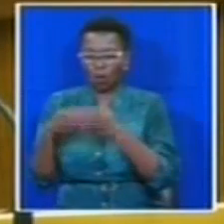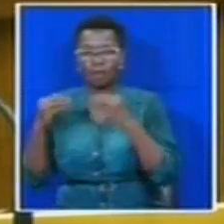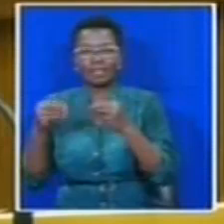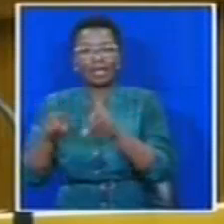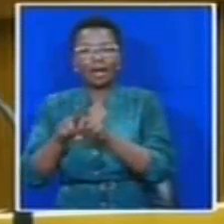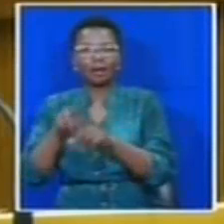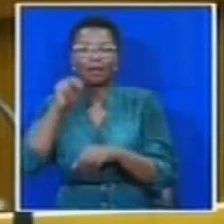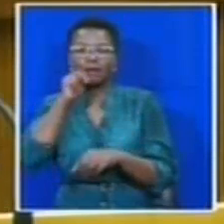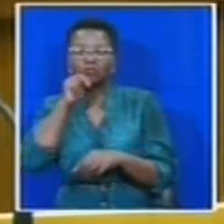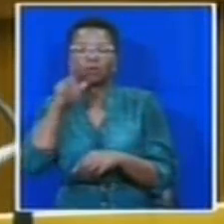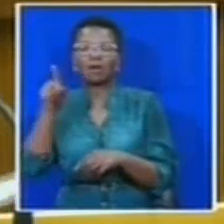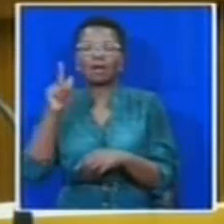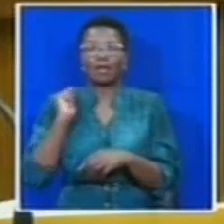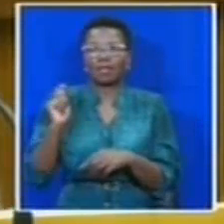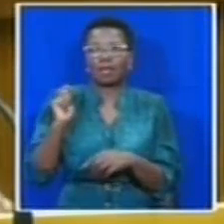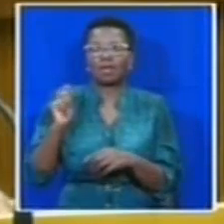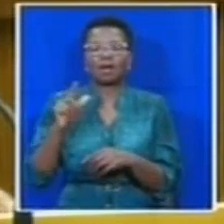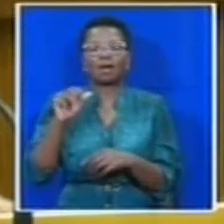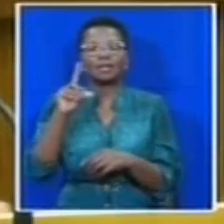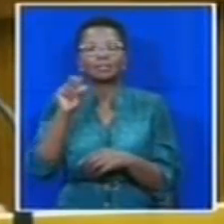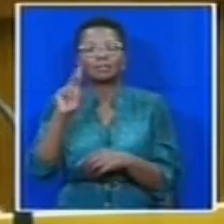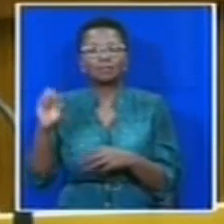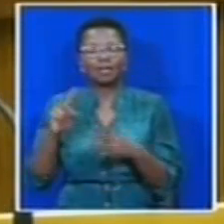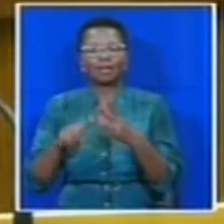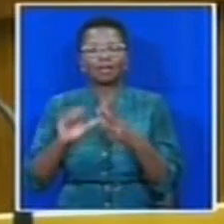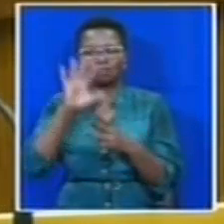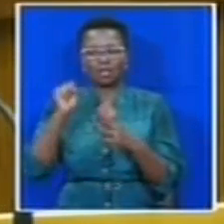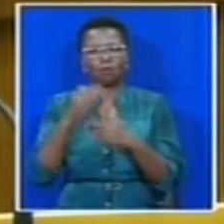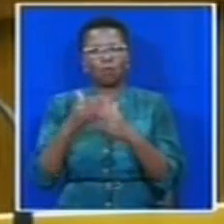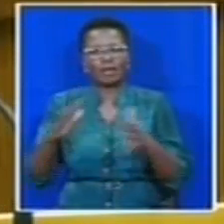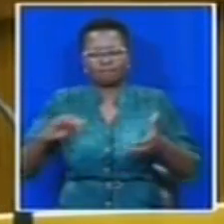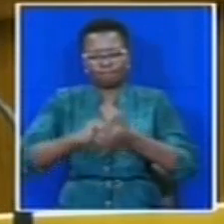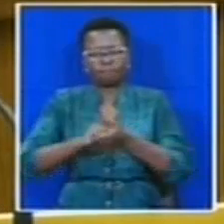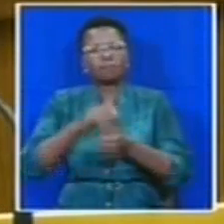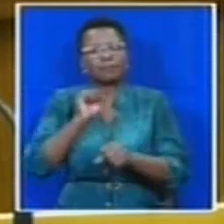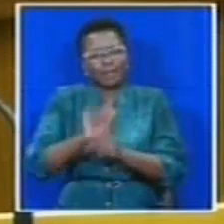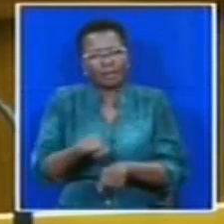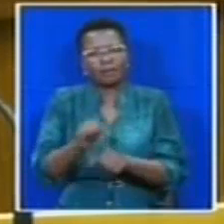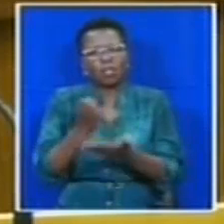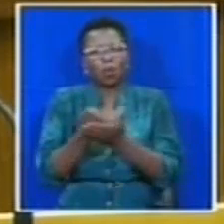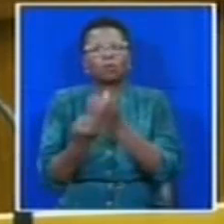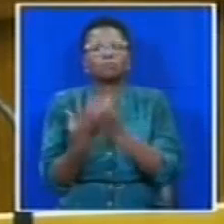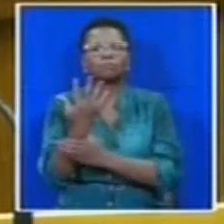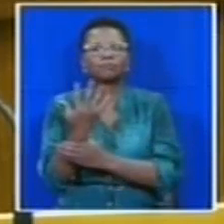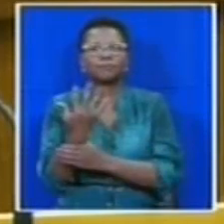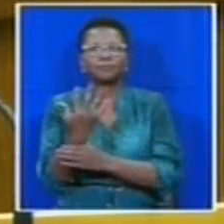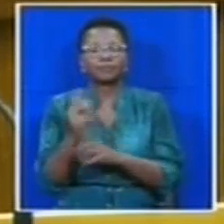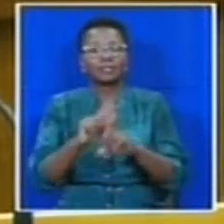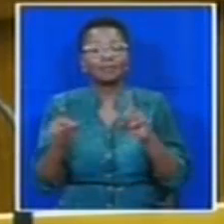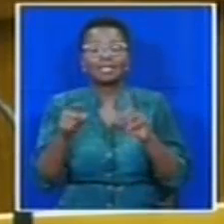Nigeria, Angola, and Kenya, for example, to energize the African economy. Now, why do these trends